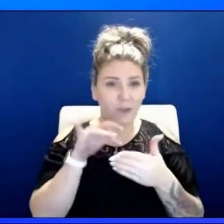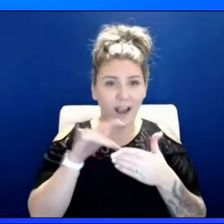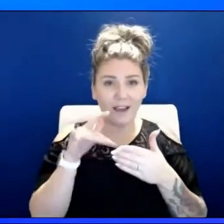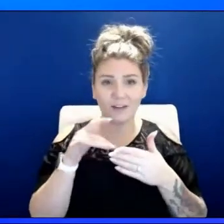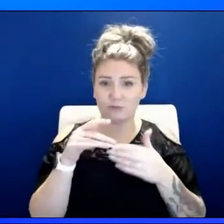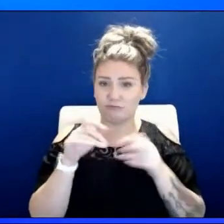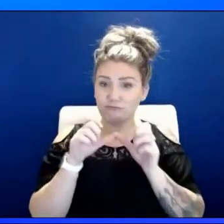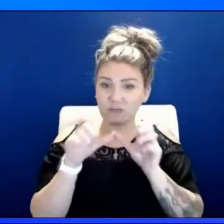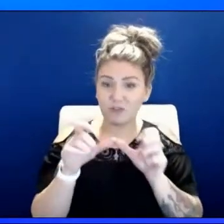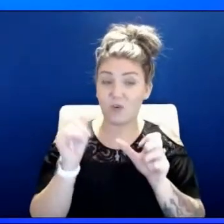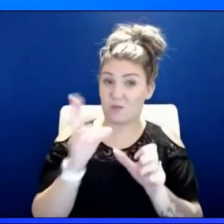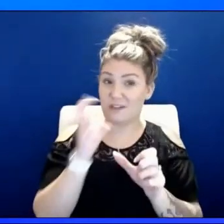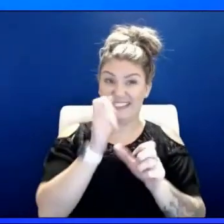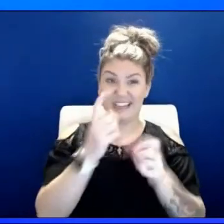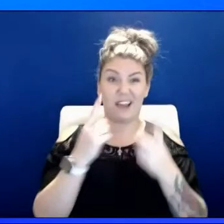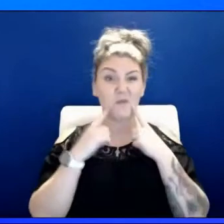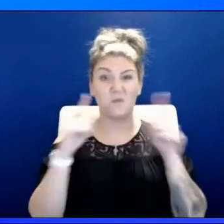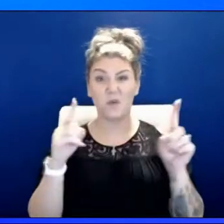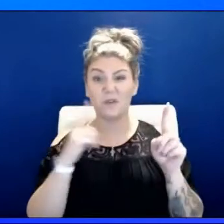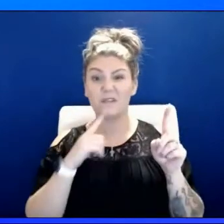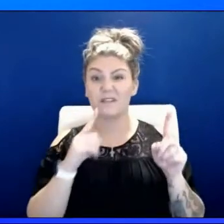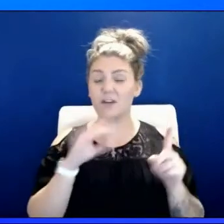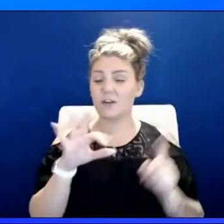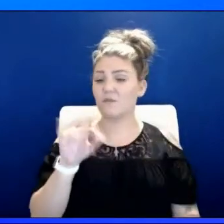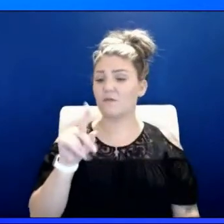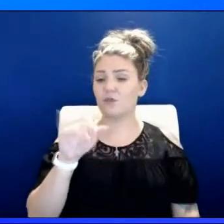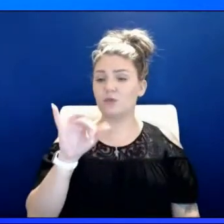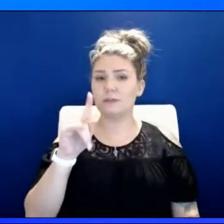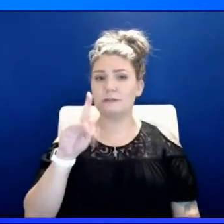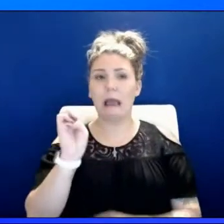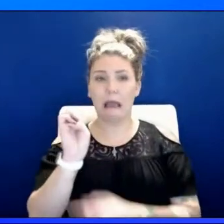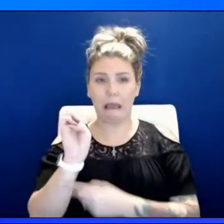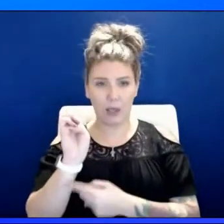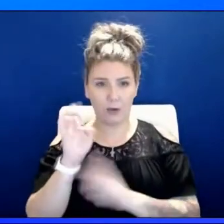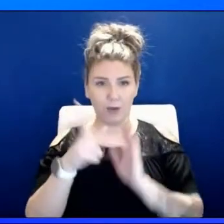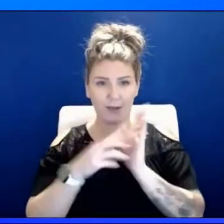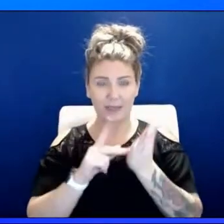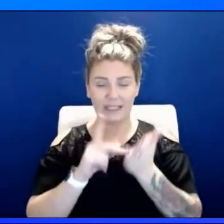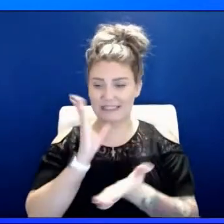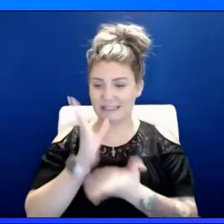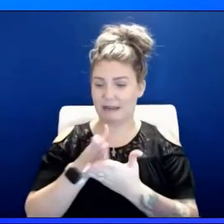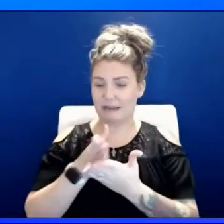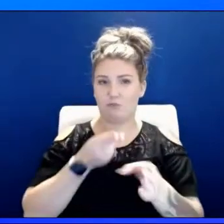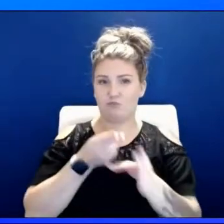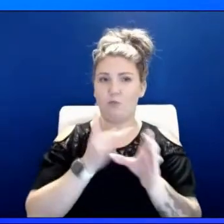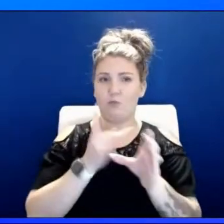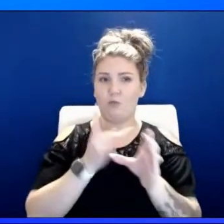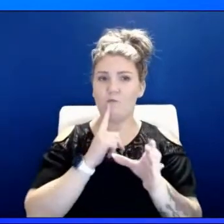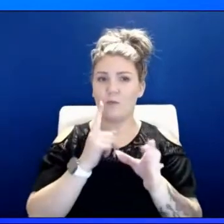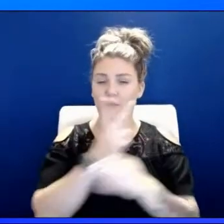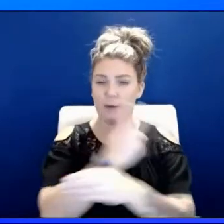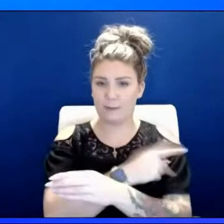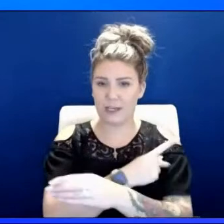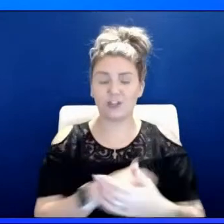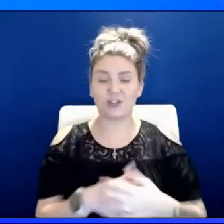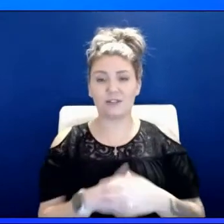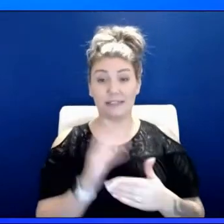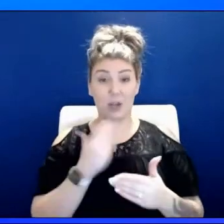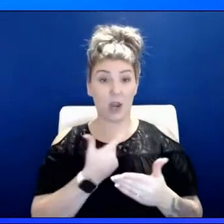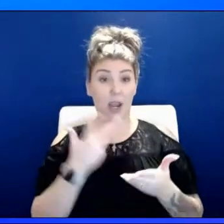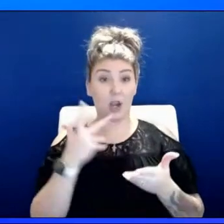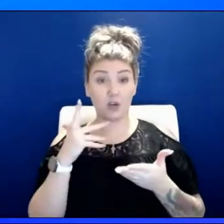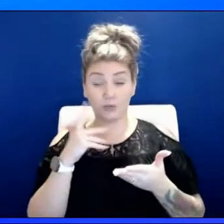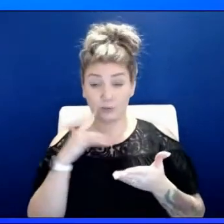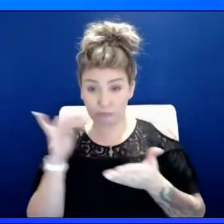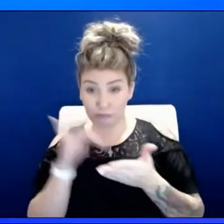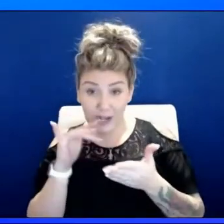all. It's what we call futile. We need to stop enrolling patients in this trial. So our trials have that. The Active 6